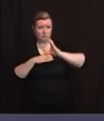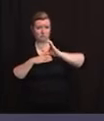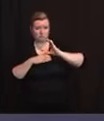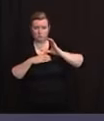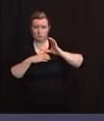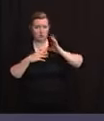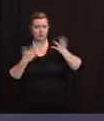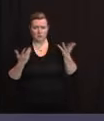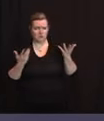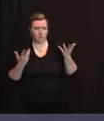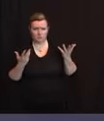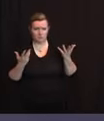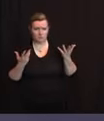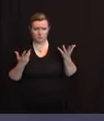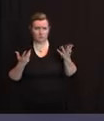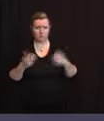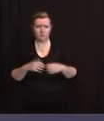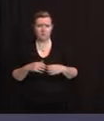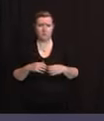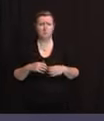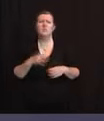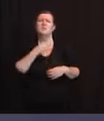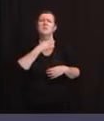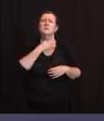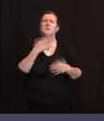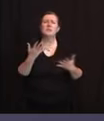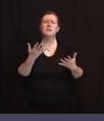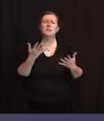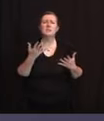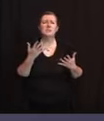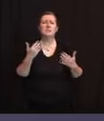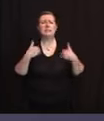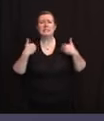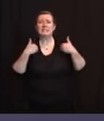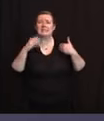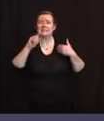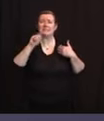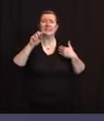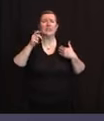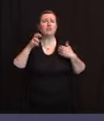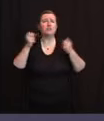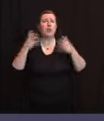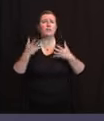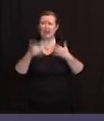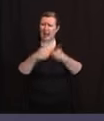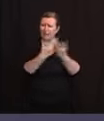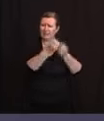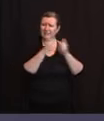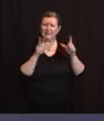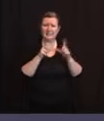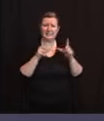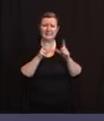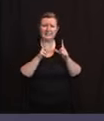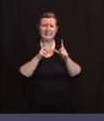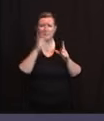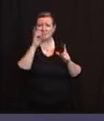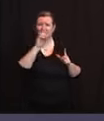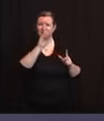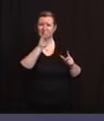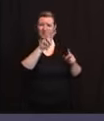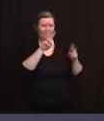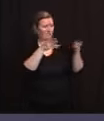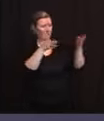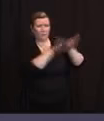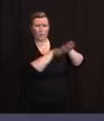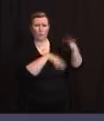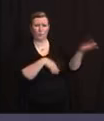teenage drivers still can't get their licenses because DMVs remain closed here, even though other states have opened them. Why can't New Jersey reopen these on a